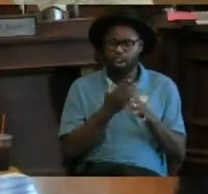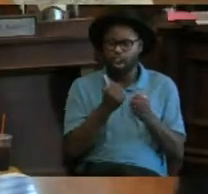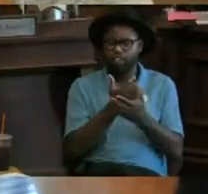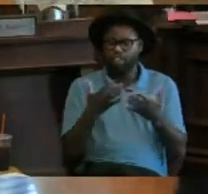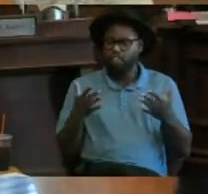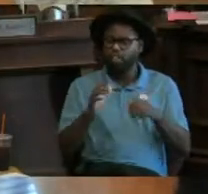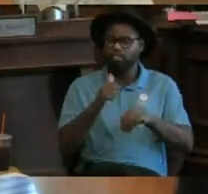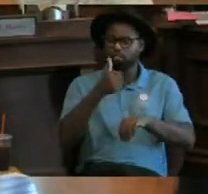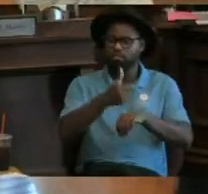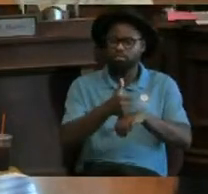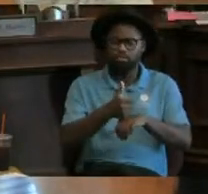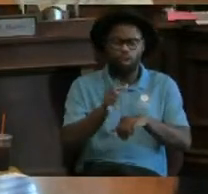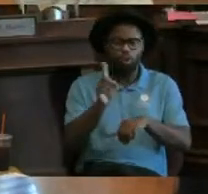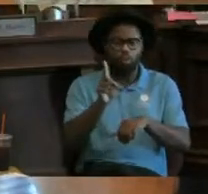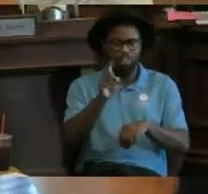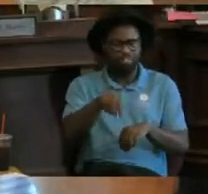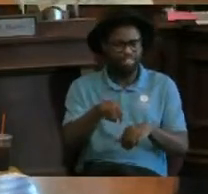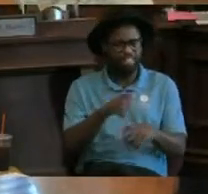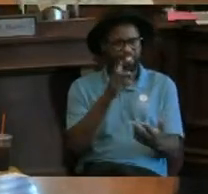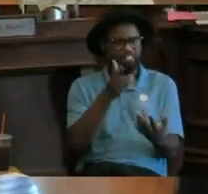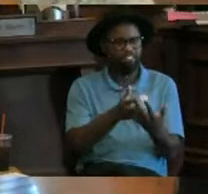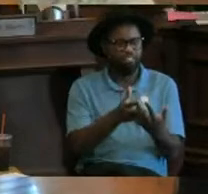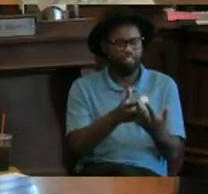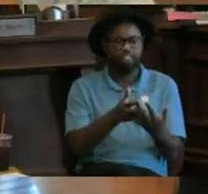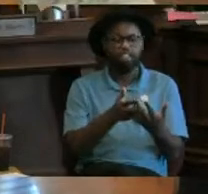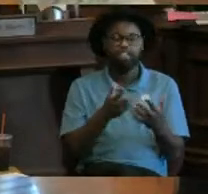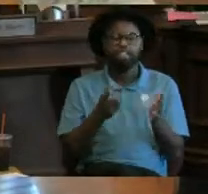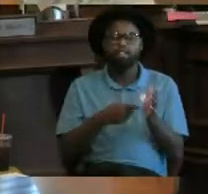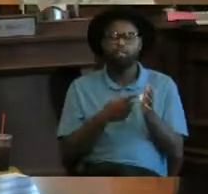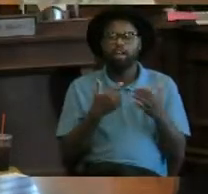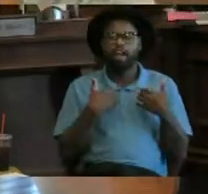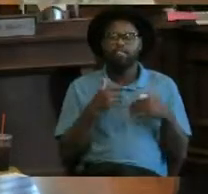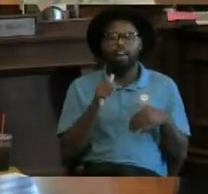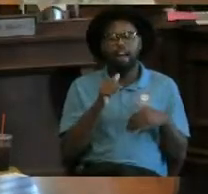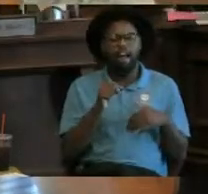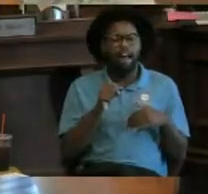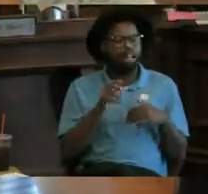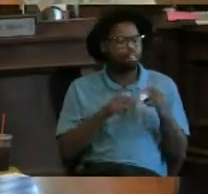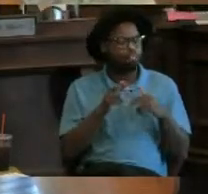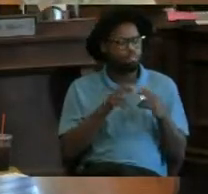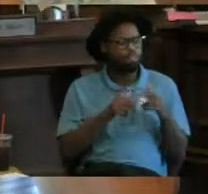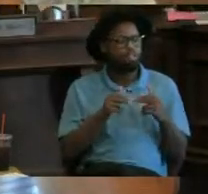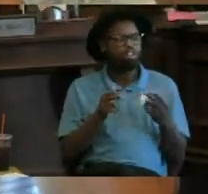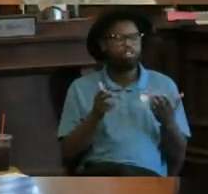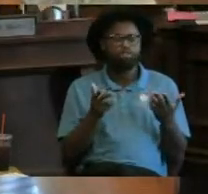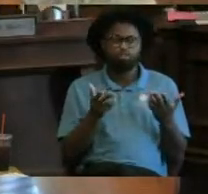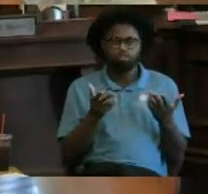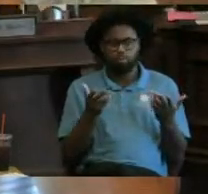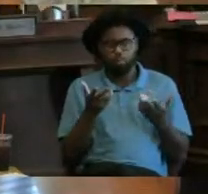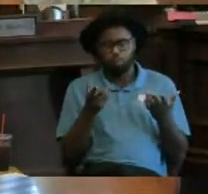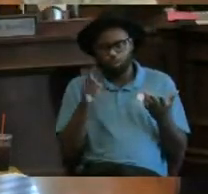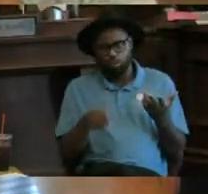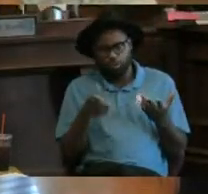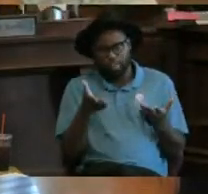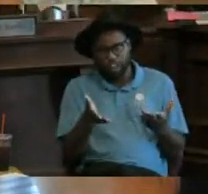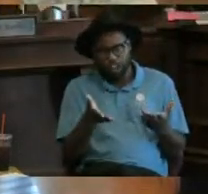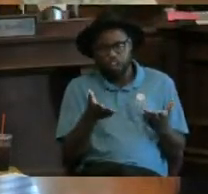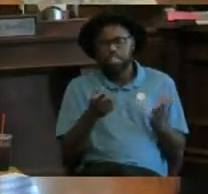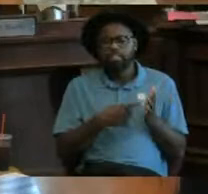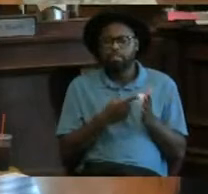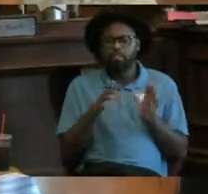in where they could fit it. And we, you know, sometimes you have as-built, the drawings that are what's supposed to be there. We find